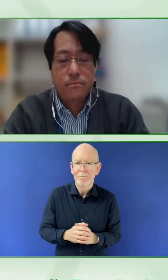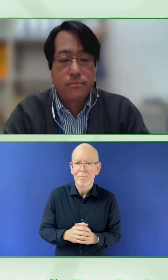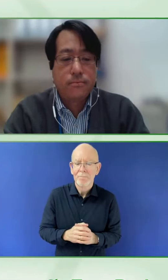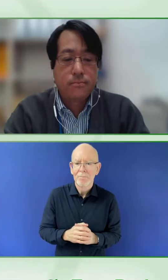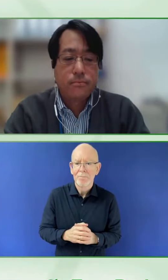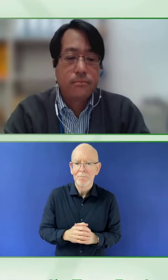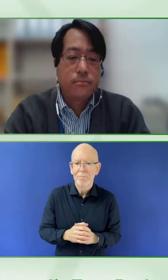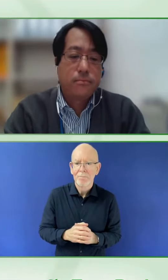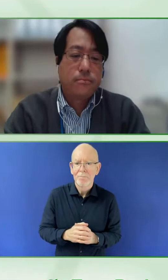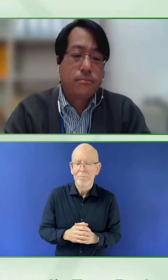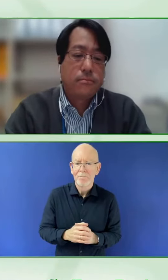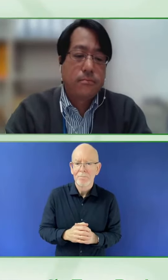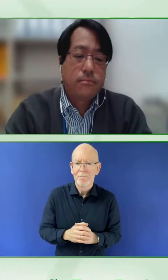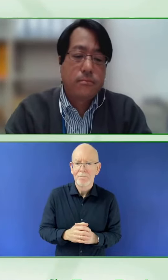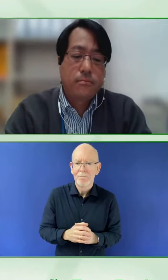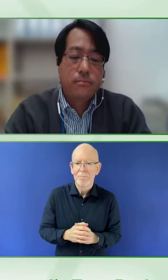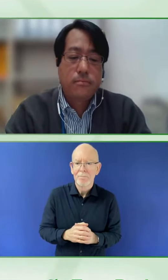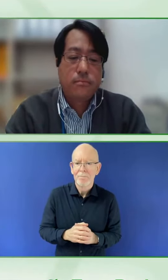believe it.